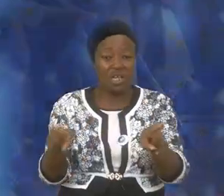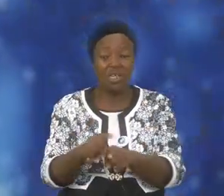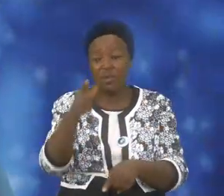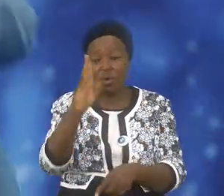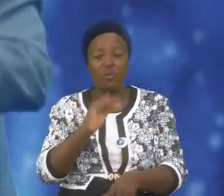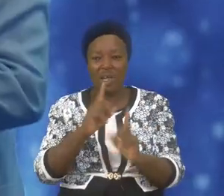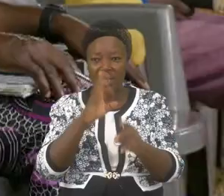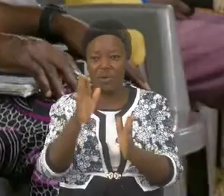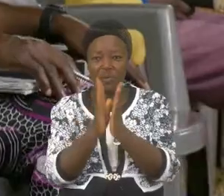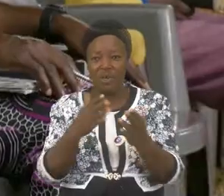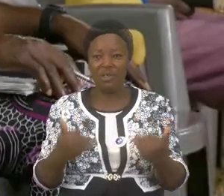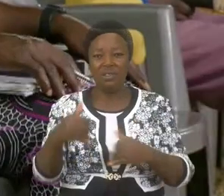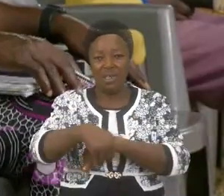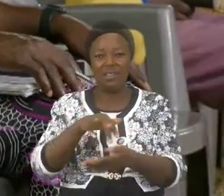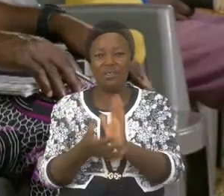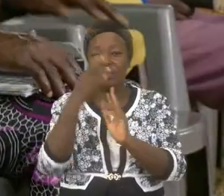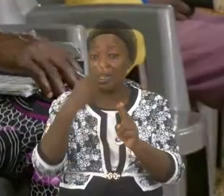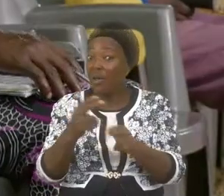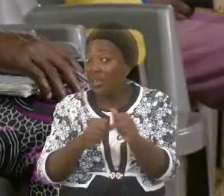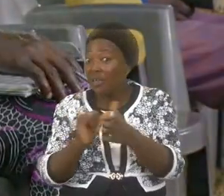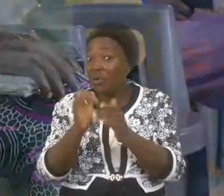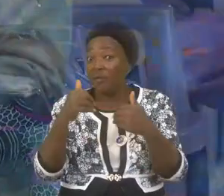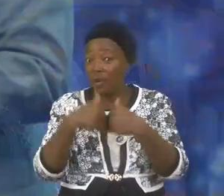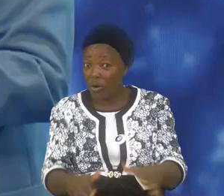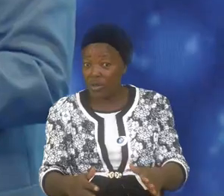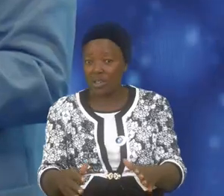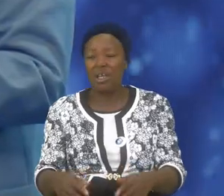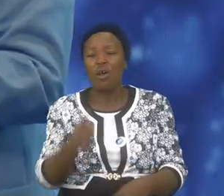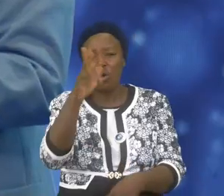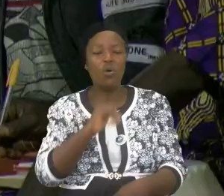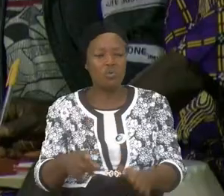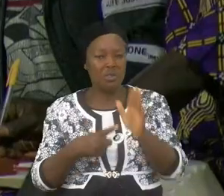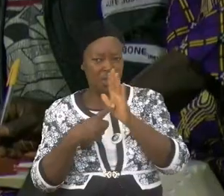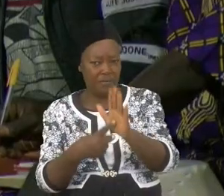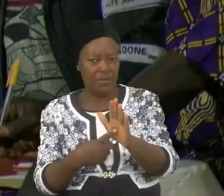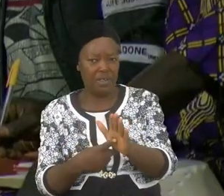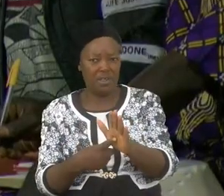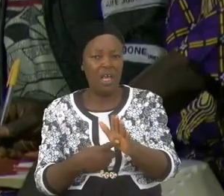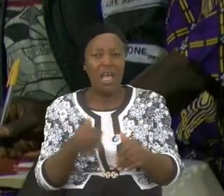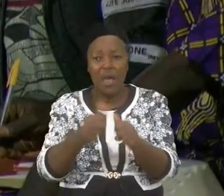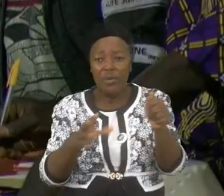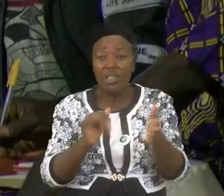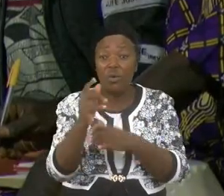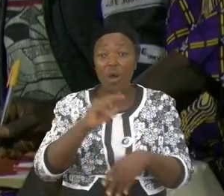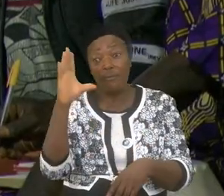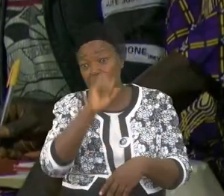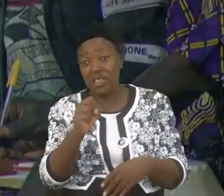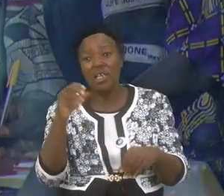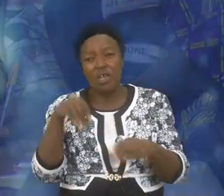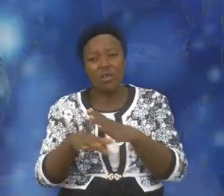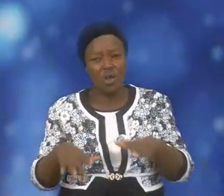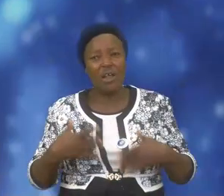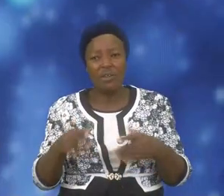God will reveal. Everything you are missing, the Lord will reveal. And so Daniel